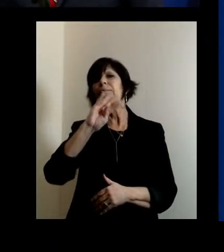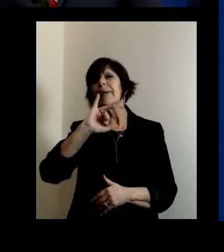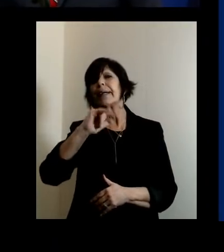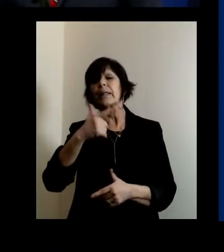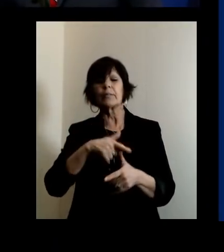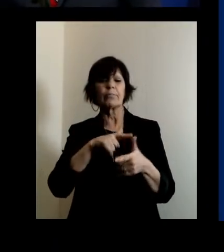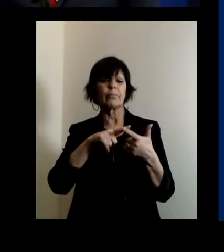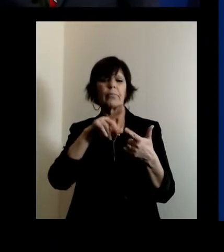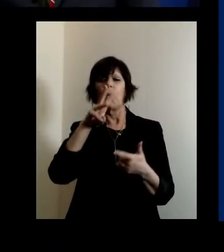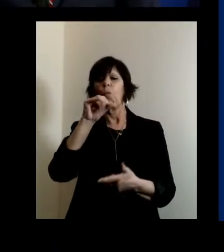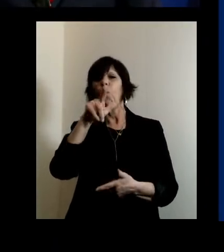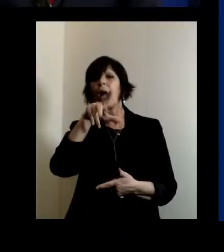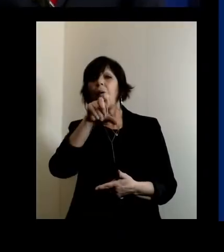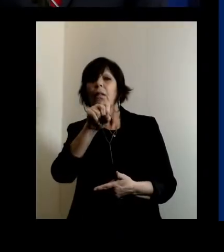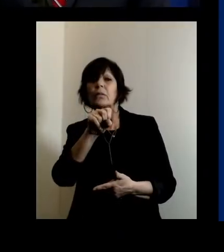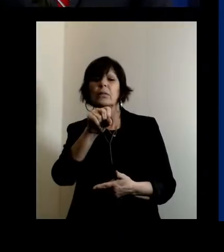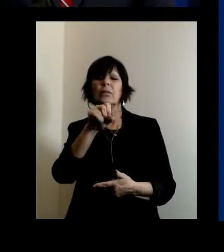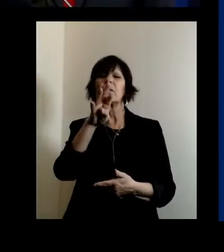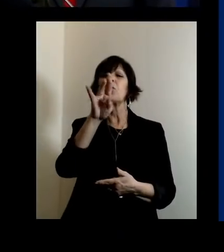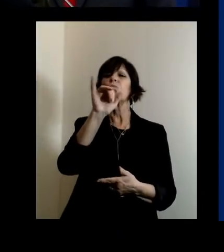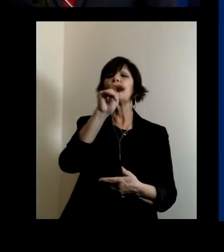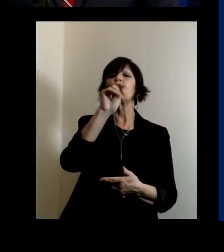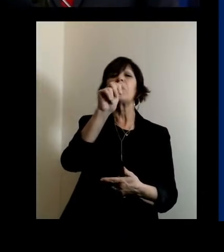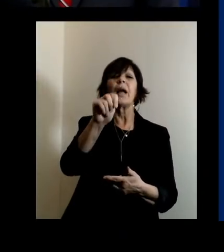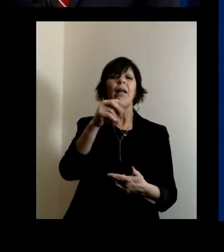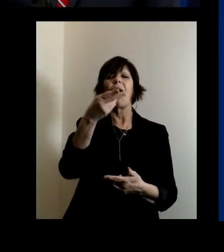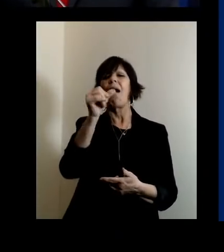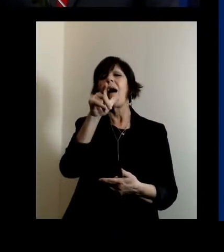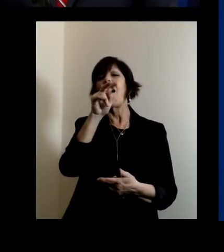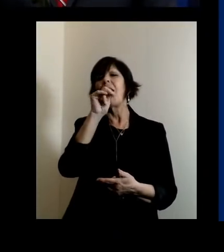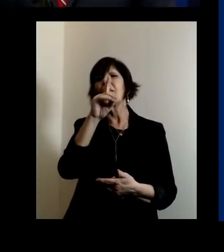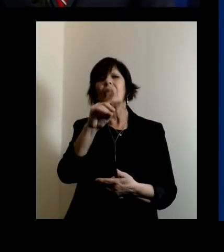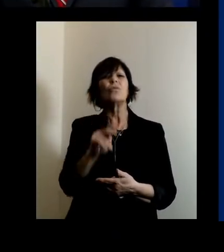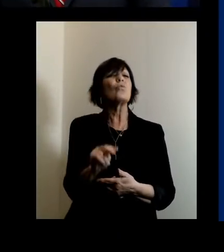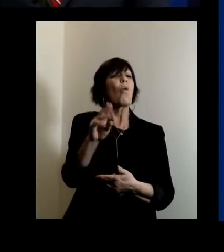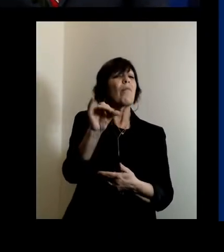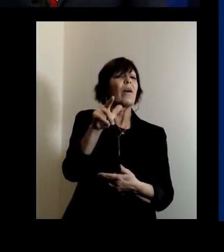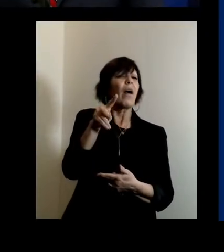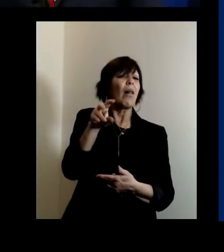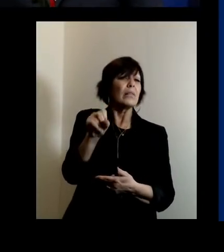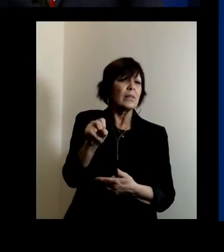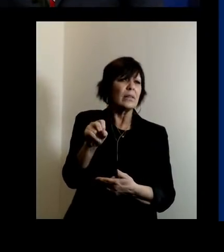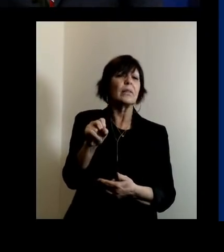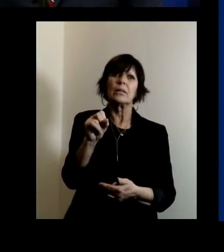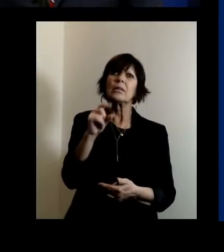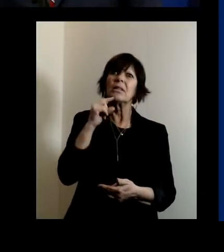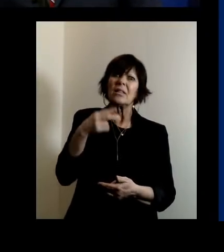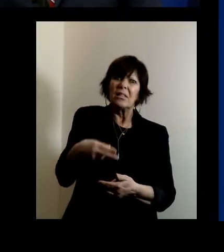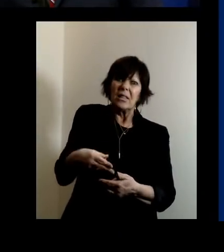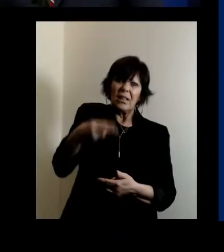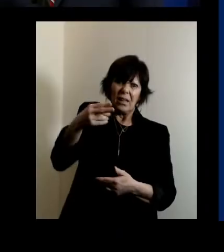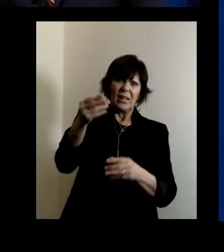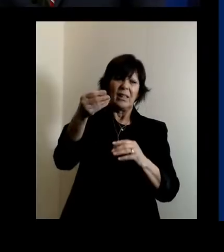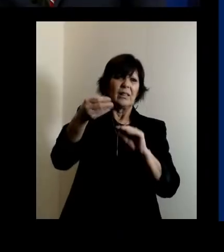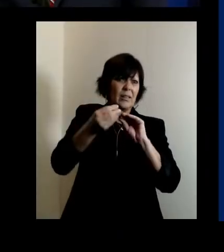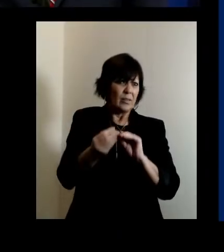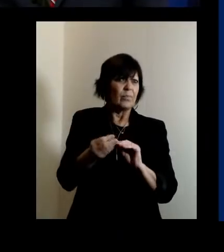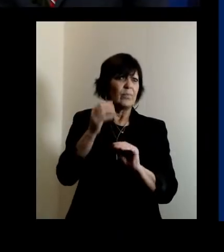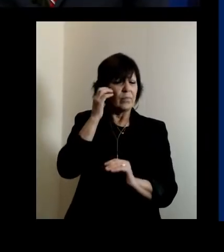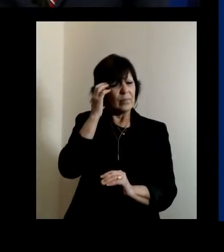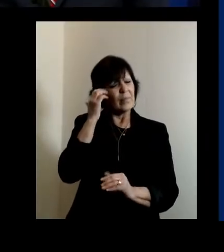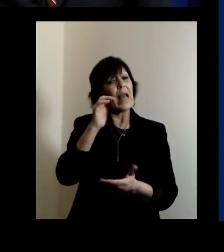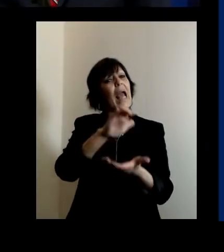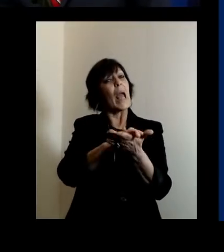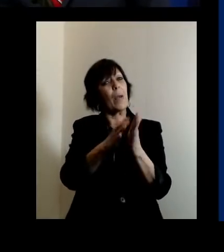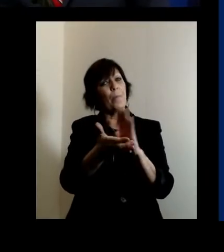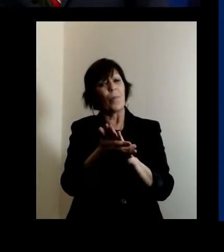Wales, Irving also including Brant, Wales, Holland, North Collins, some exceptionally high rates for the rural areas. Hamburg,